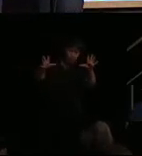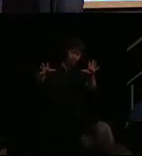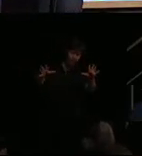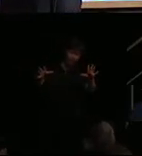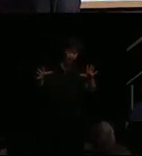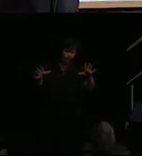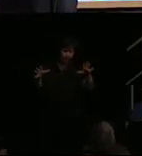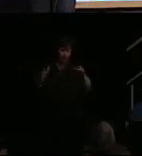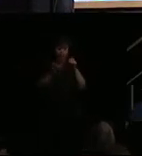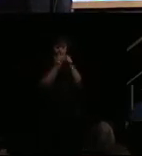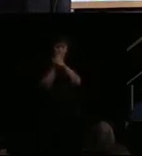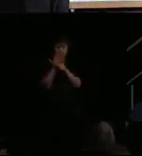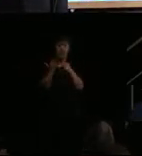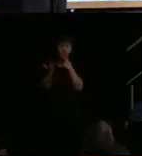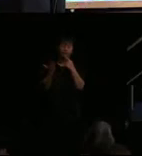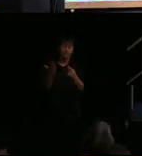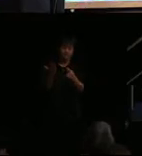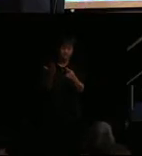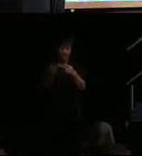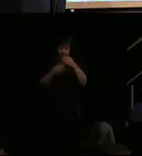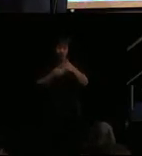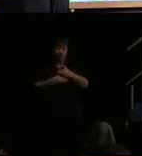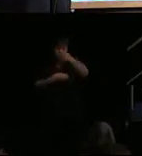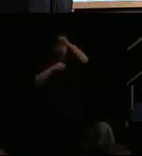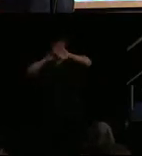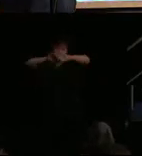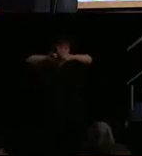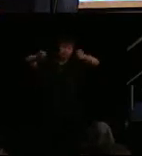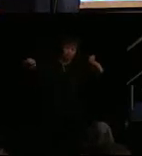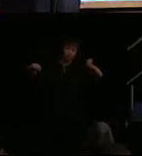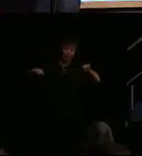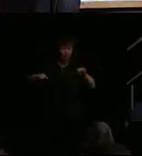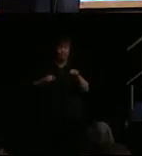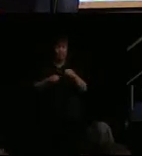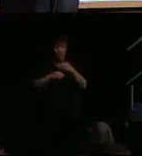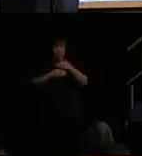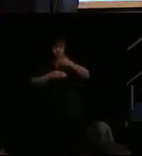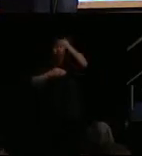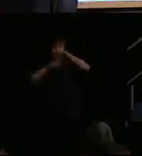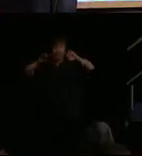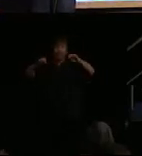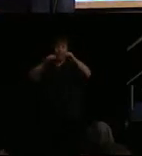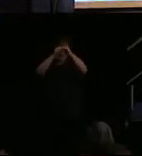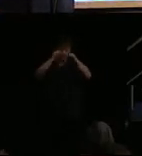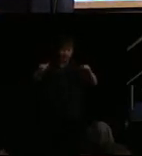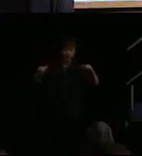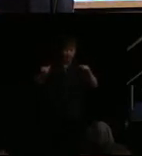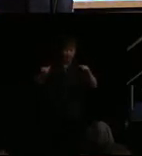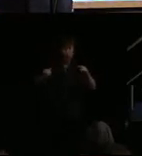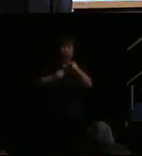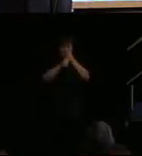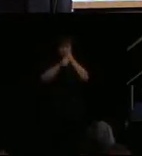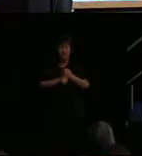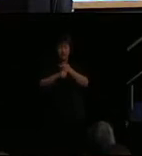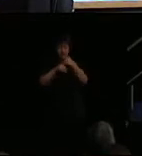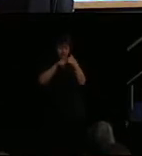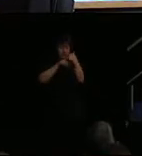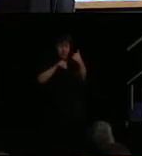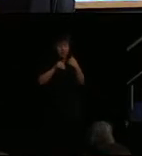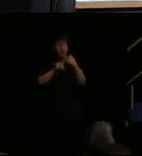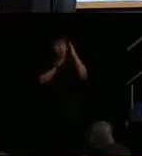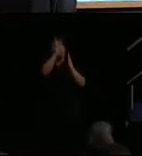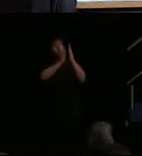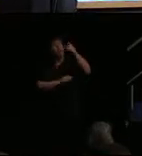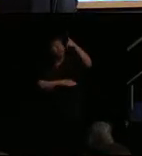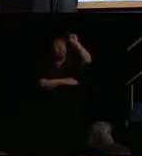and the Bible talks about the veil was torn. And there used to be this curtain in the temple that separated us from the presence of God.